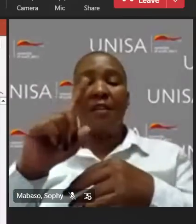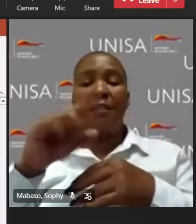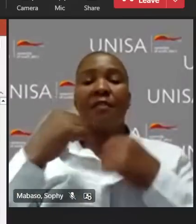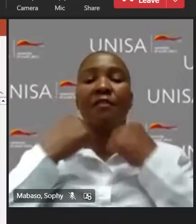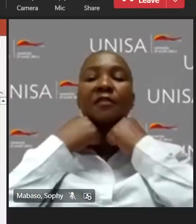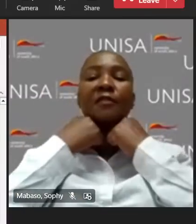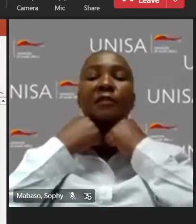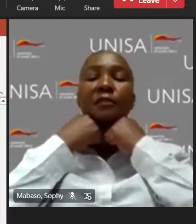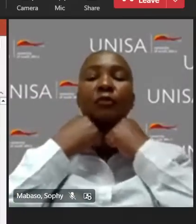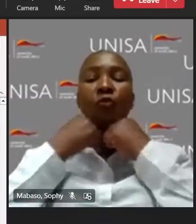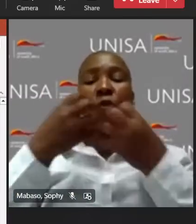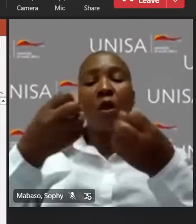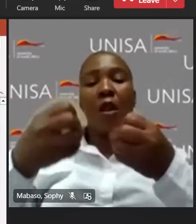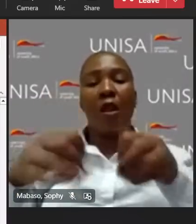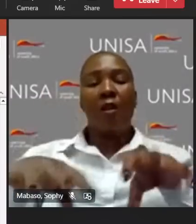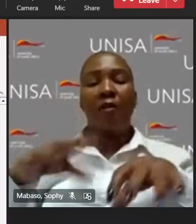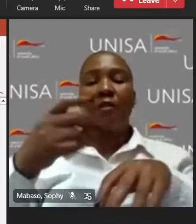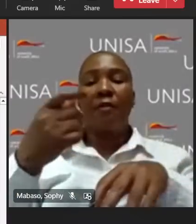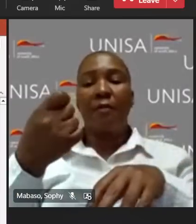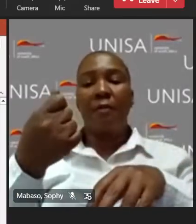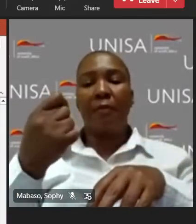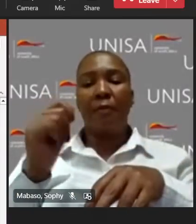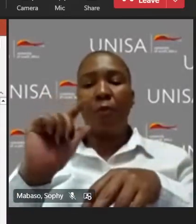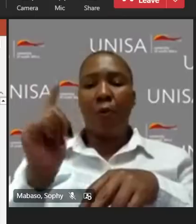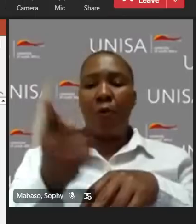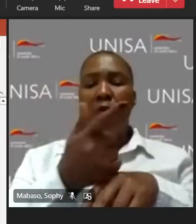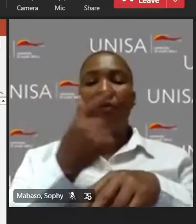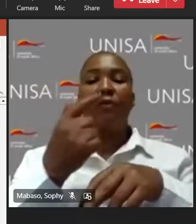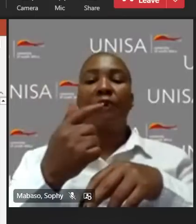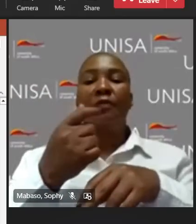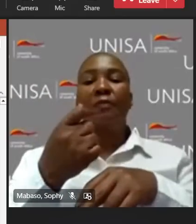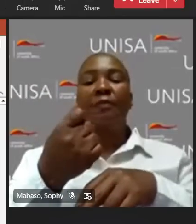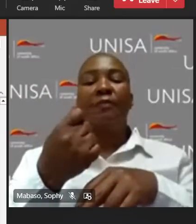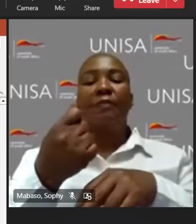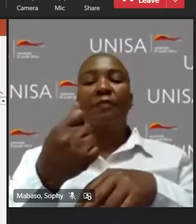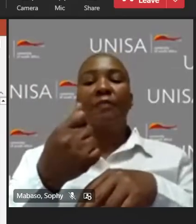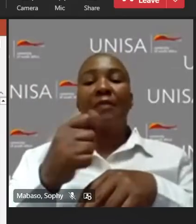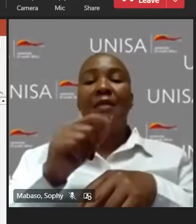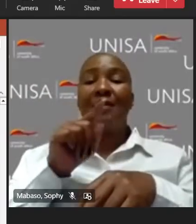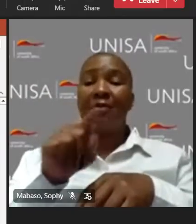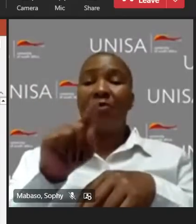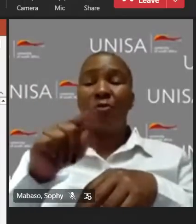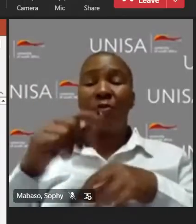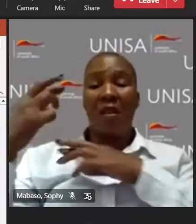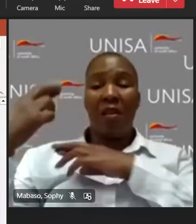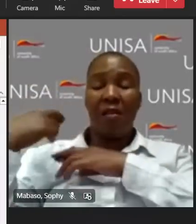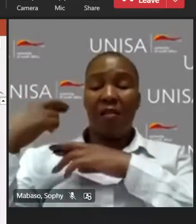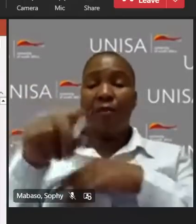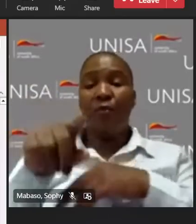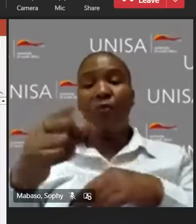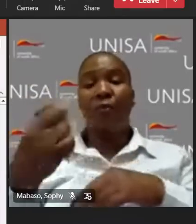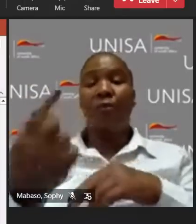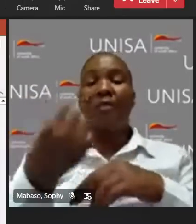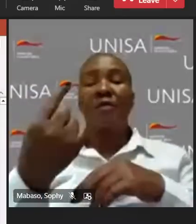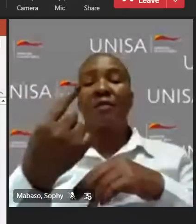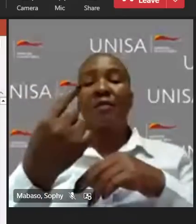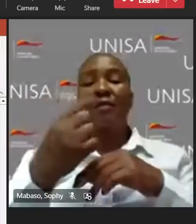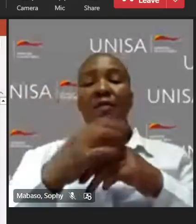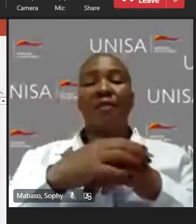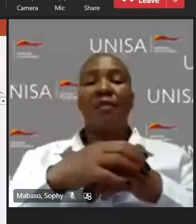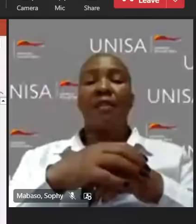forfeit the whole amount, and you will be liable to settle the fees, even